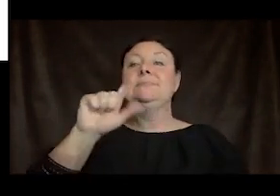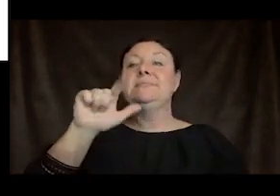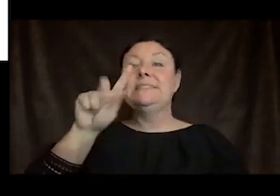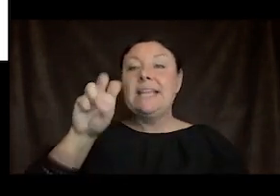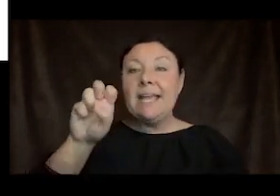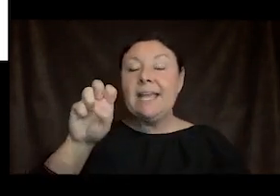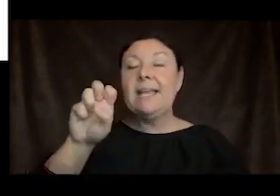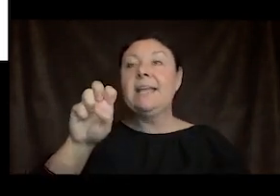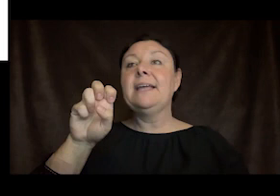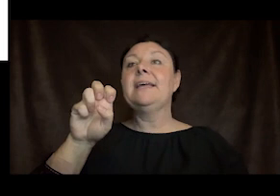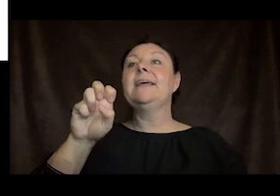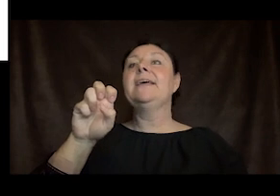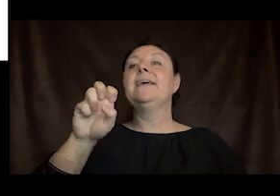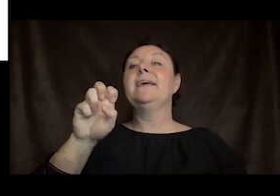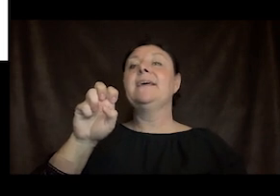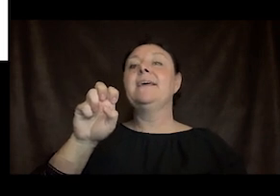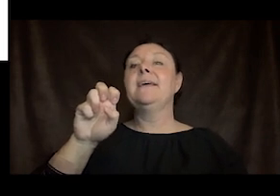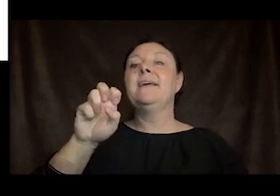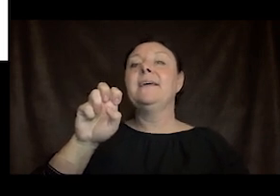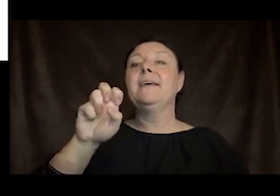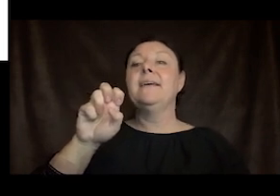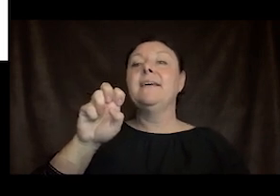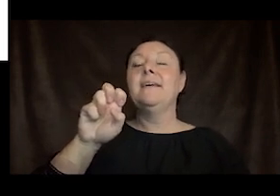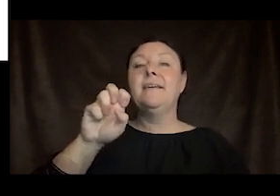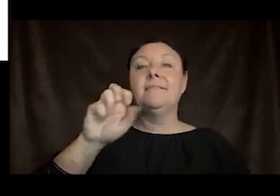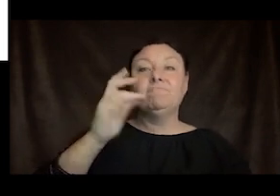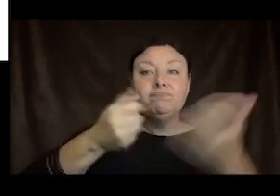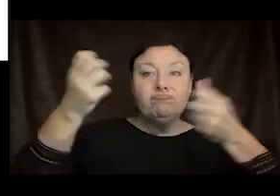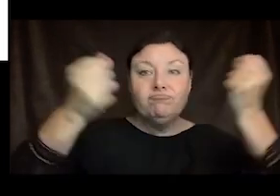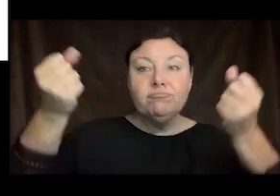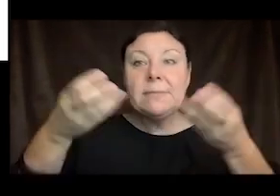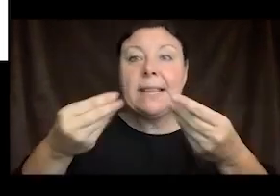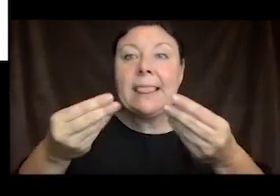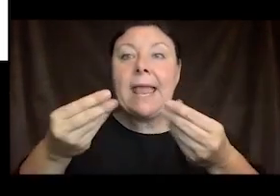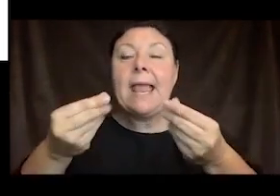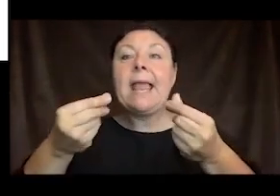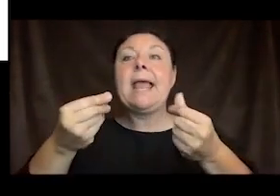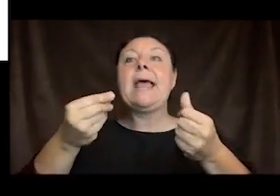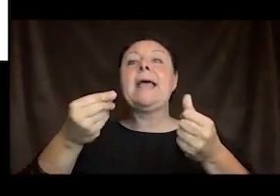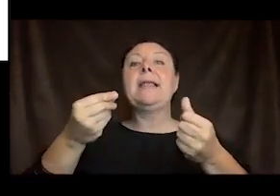of land and liberty for indigenous